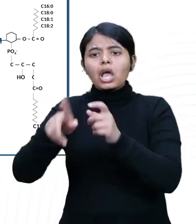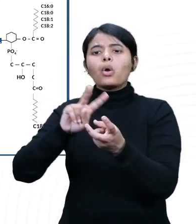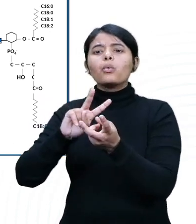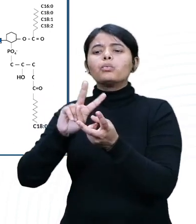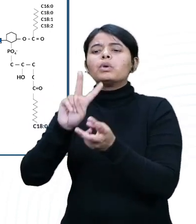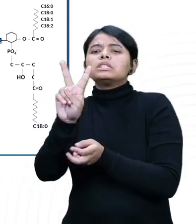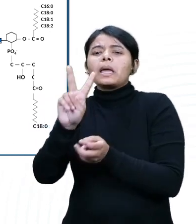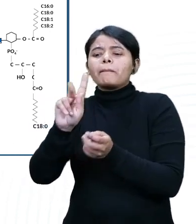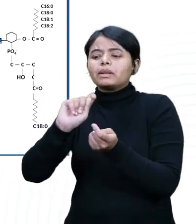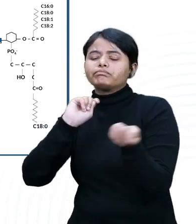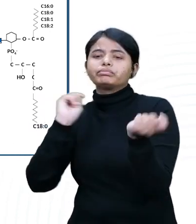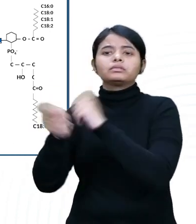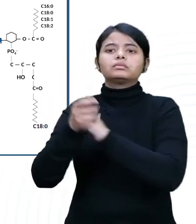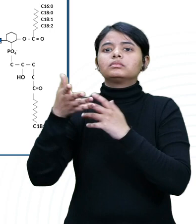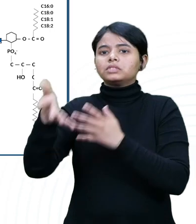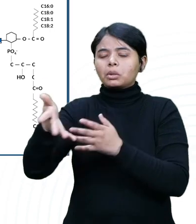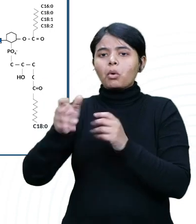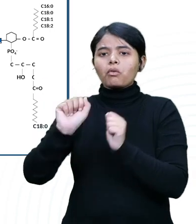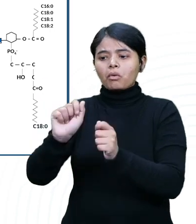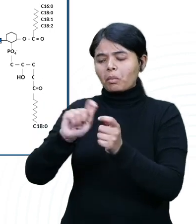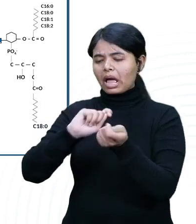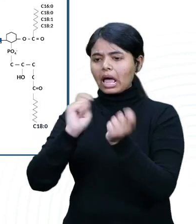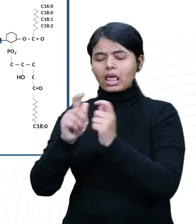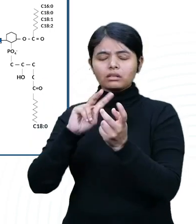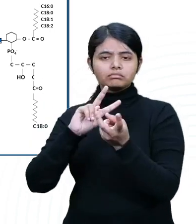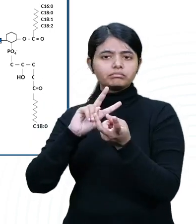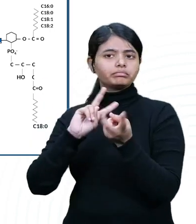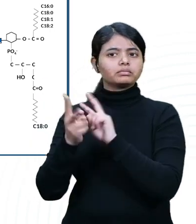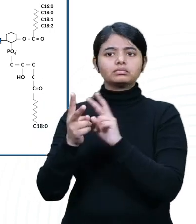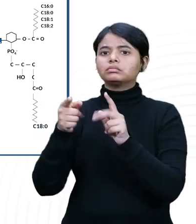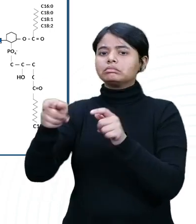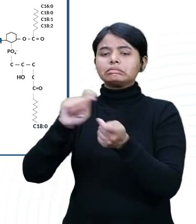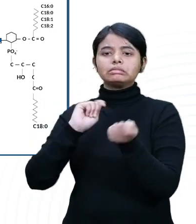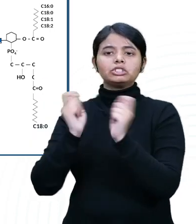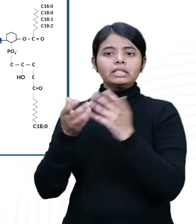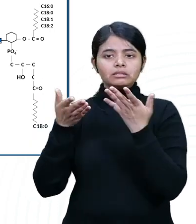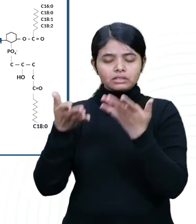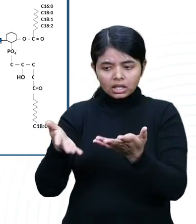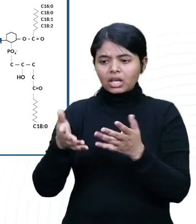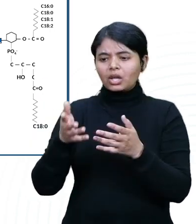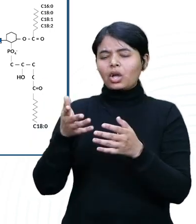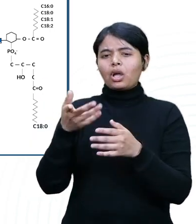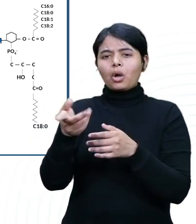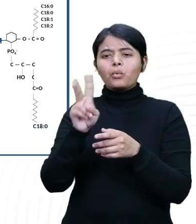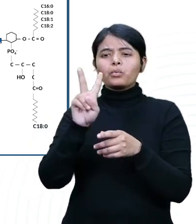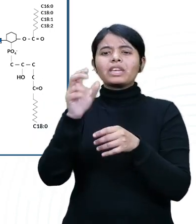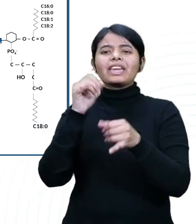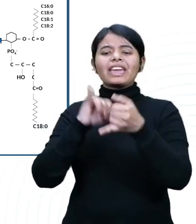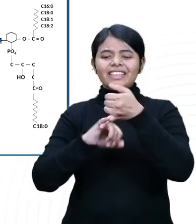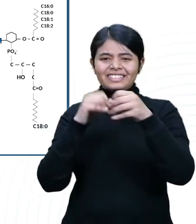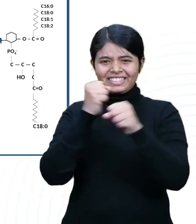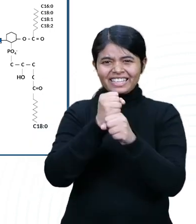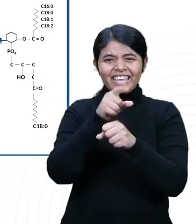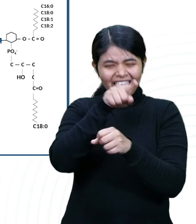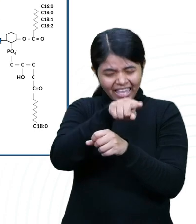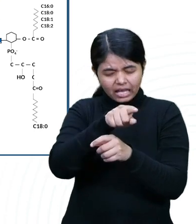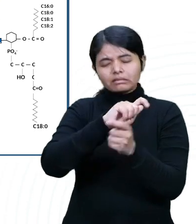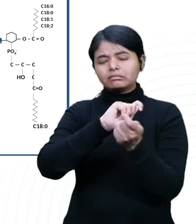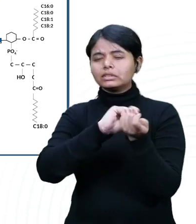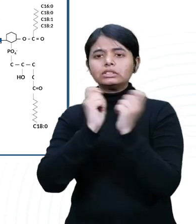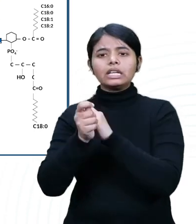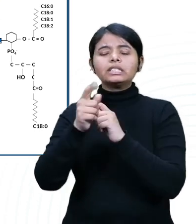anchor molecule. For example, you can see the bloodstream form VSG glycoprotein and procyclic